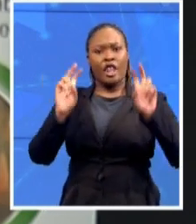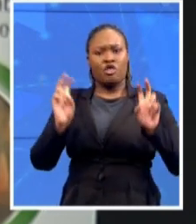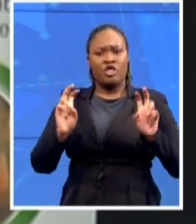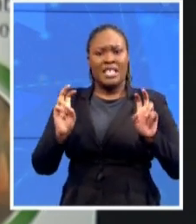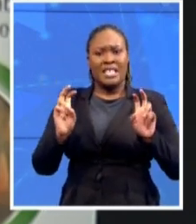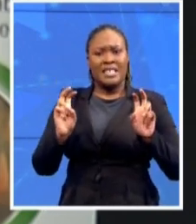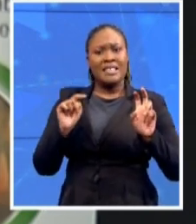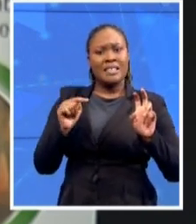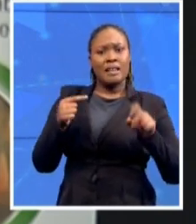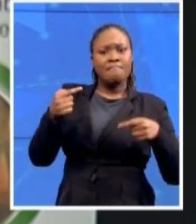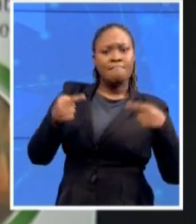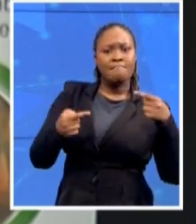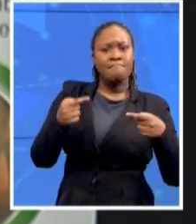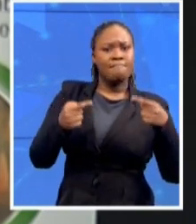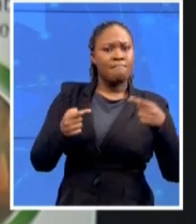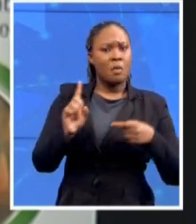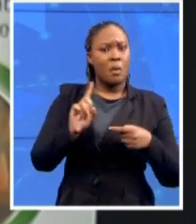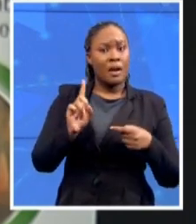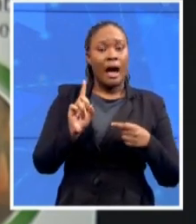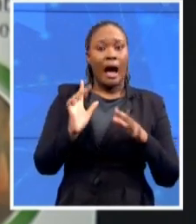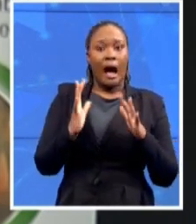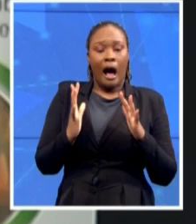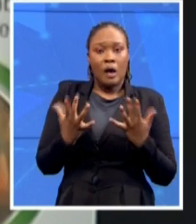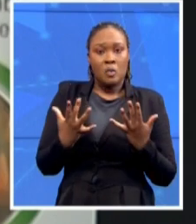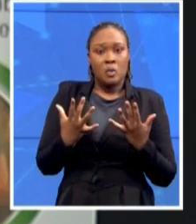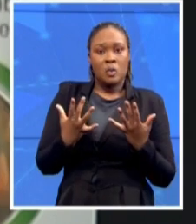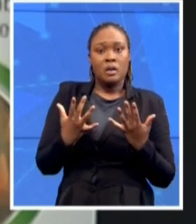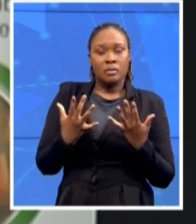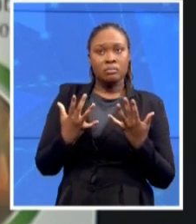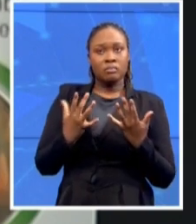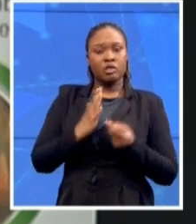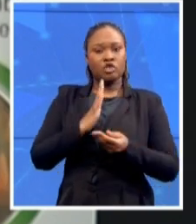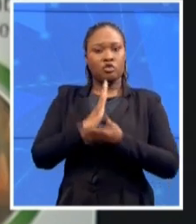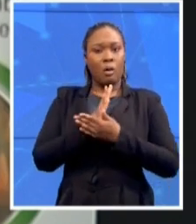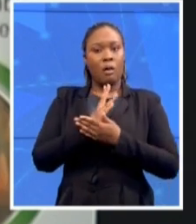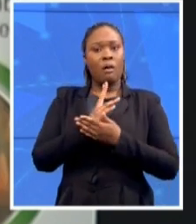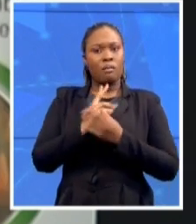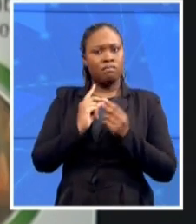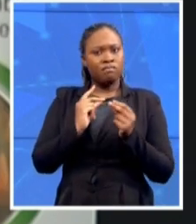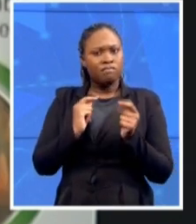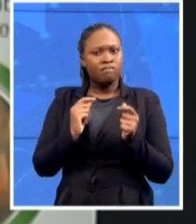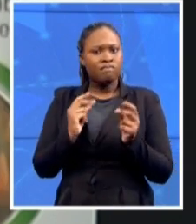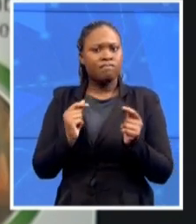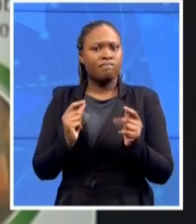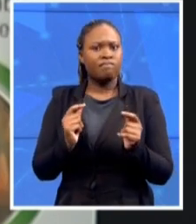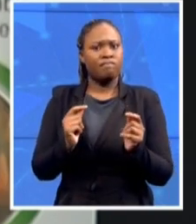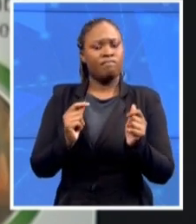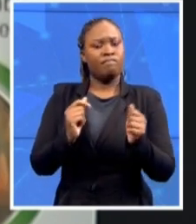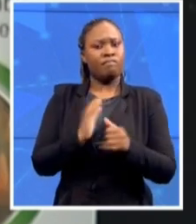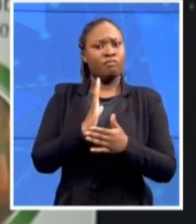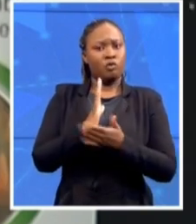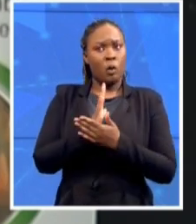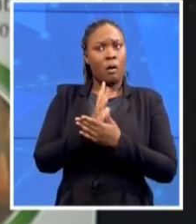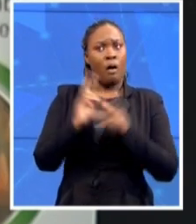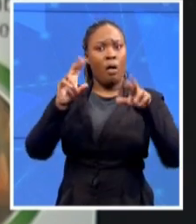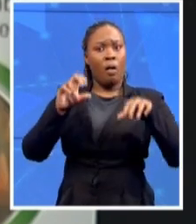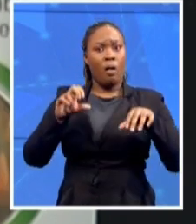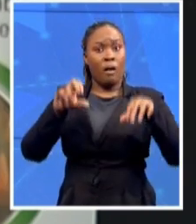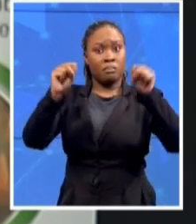as fast as humanly possible. We have had load shedding for the better part of 15